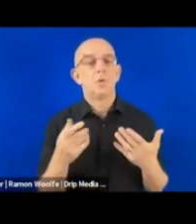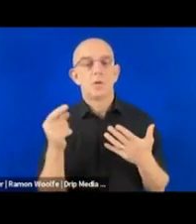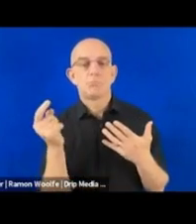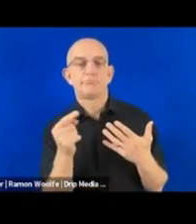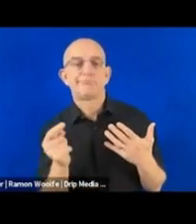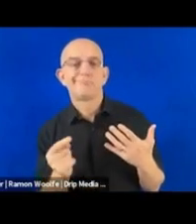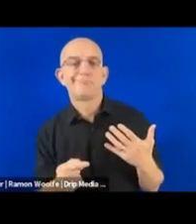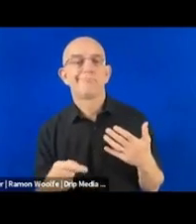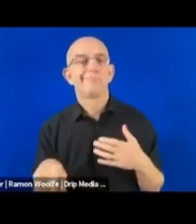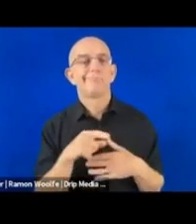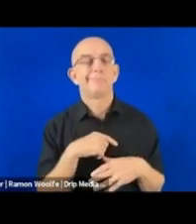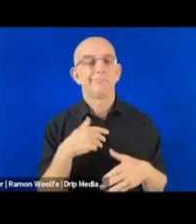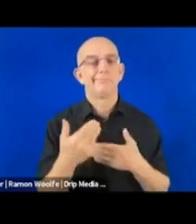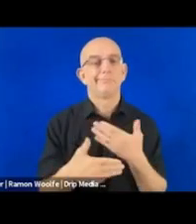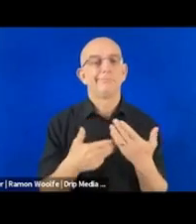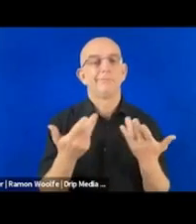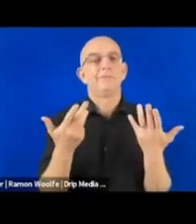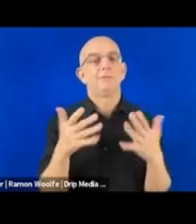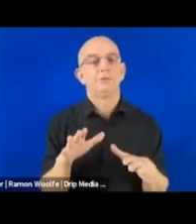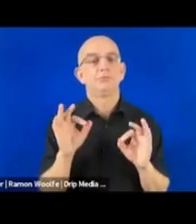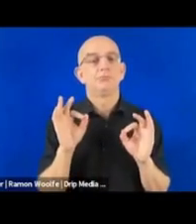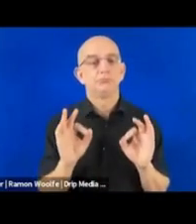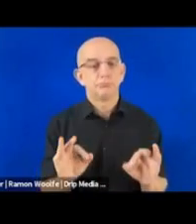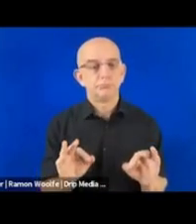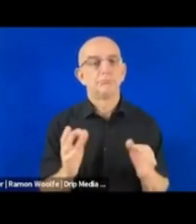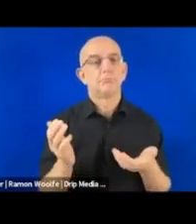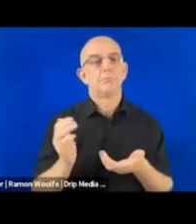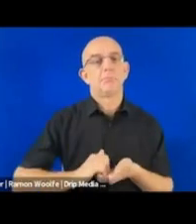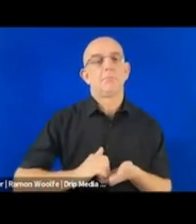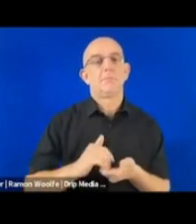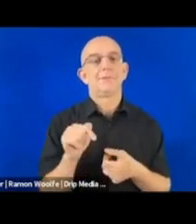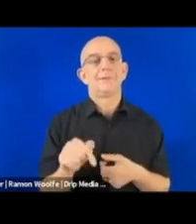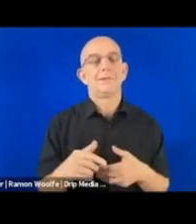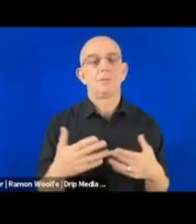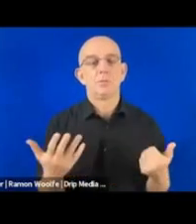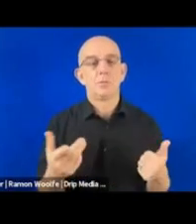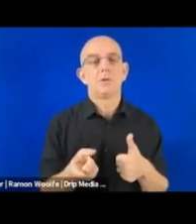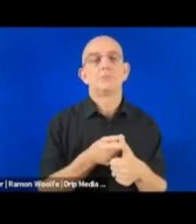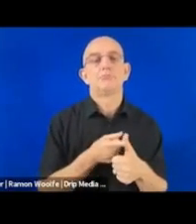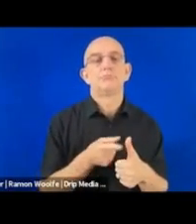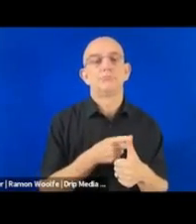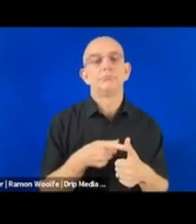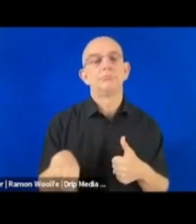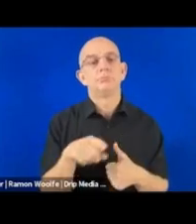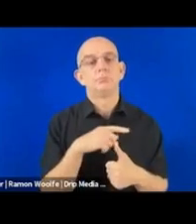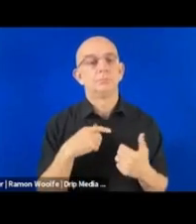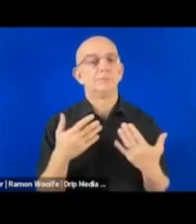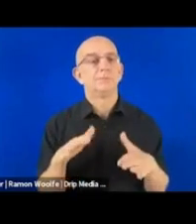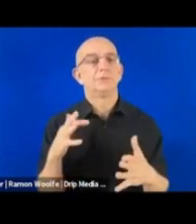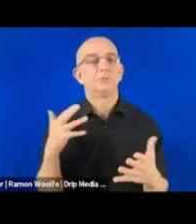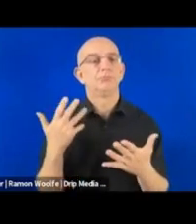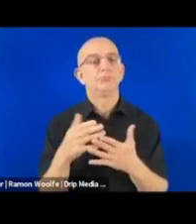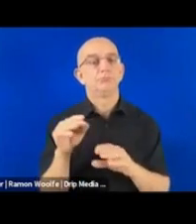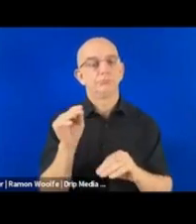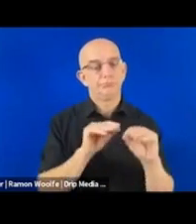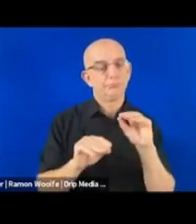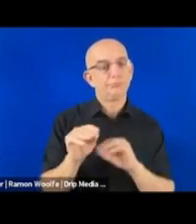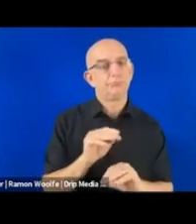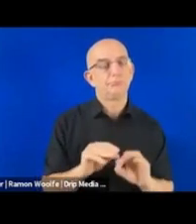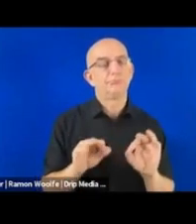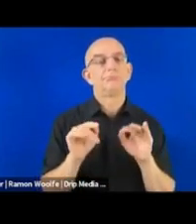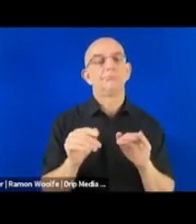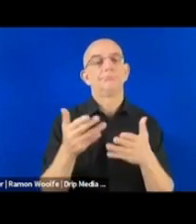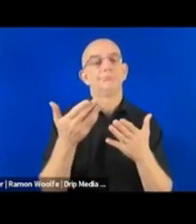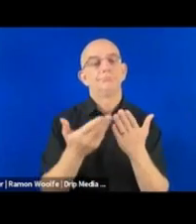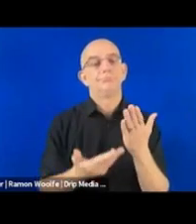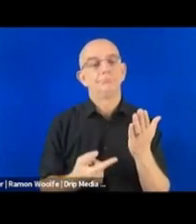diploma curriculum that incorporates Transform modules with assistance from